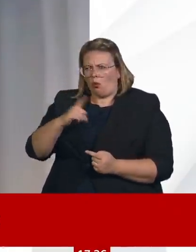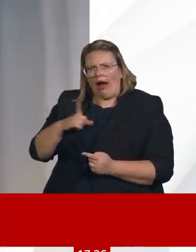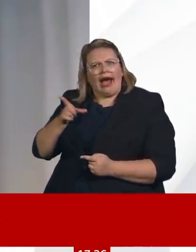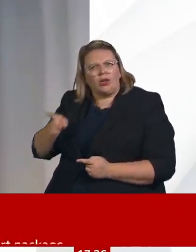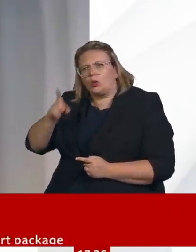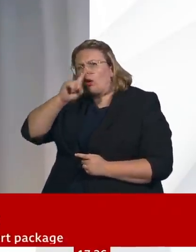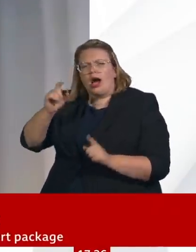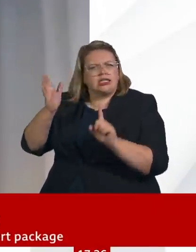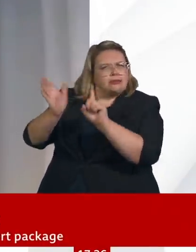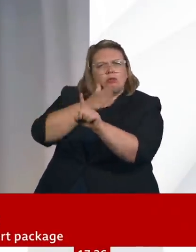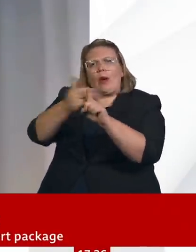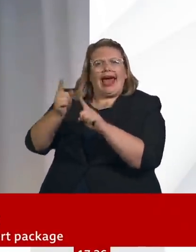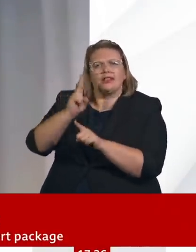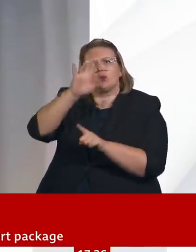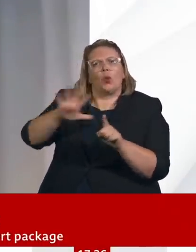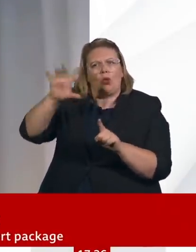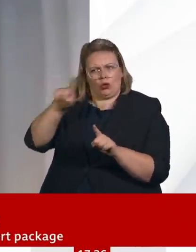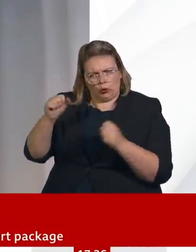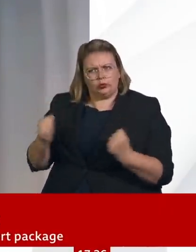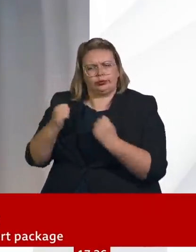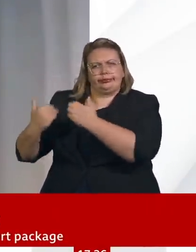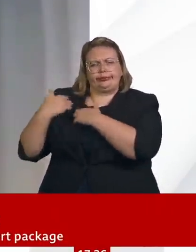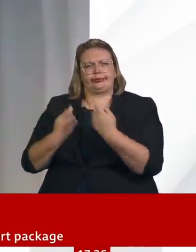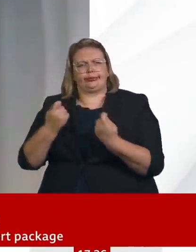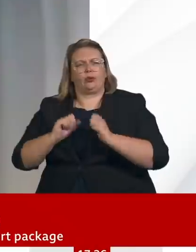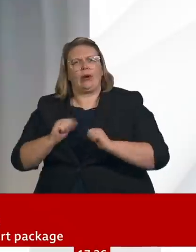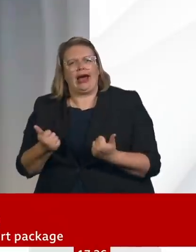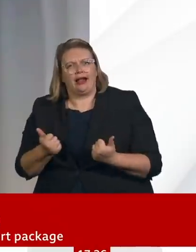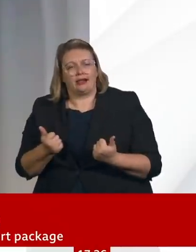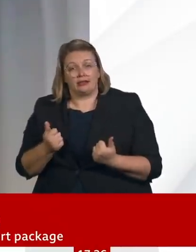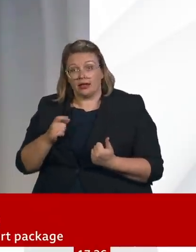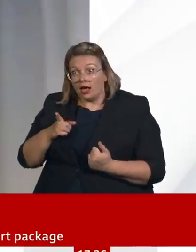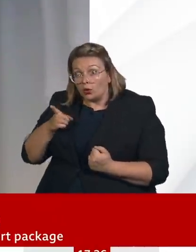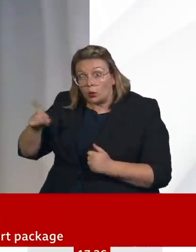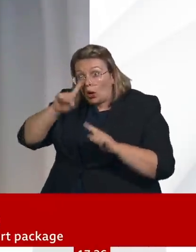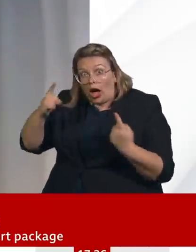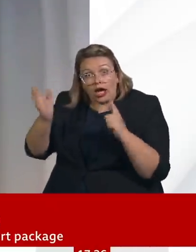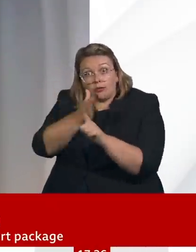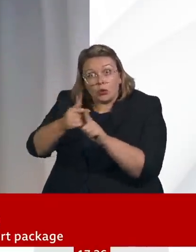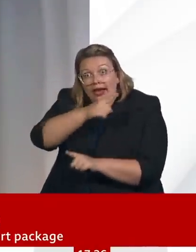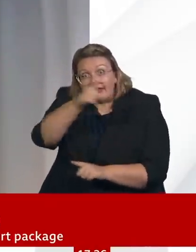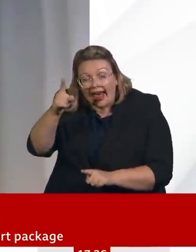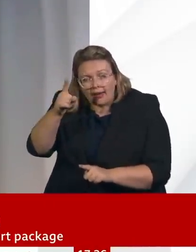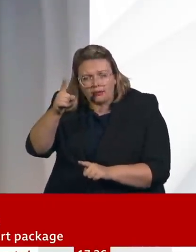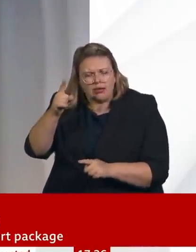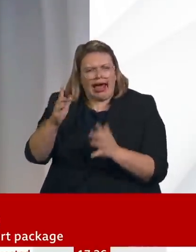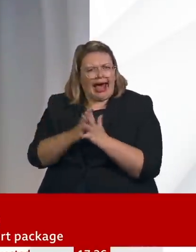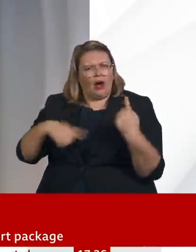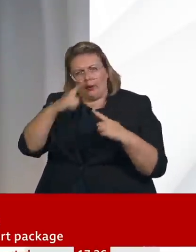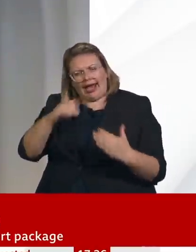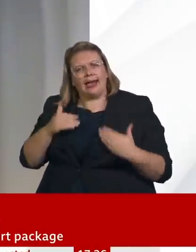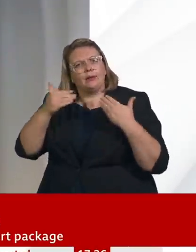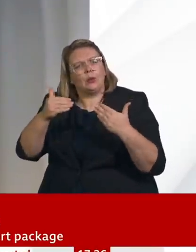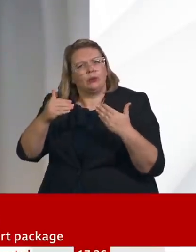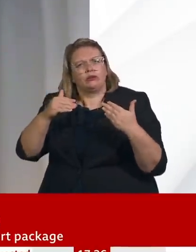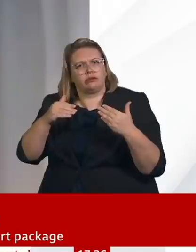stripes that you're doing the right thing? And does it matter if you can't? Can the country go forward together if you can't? And